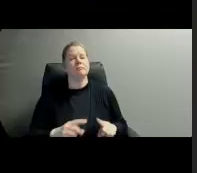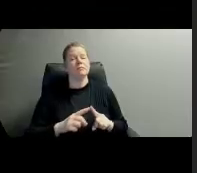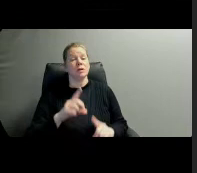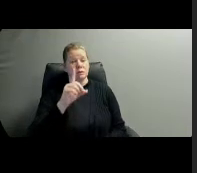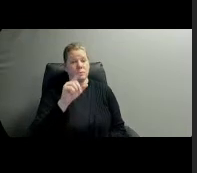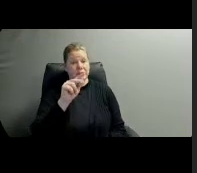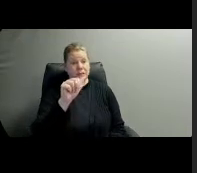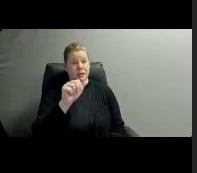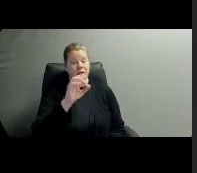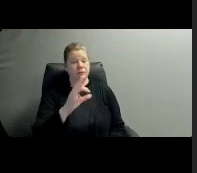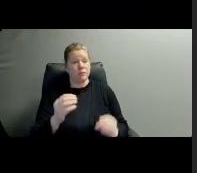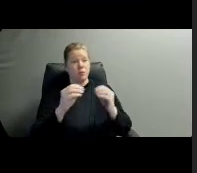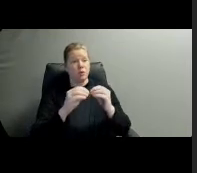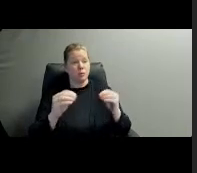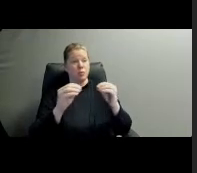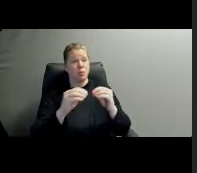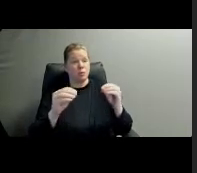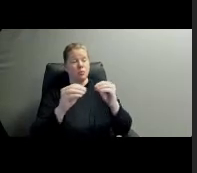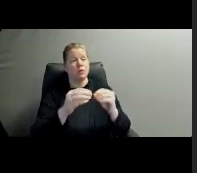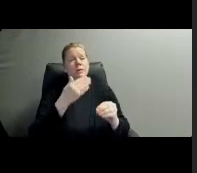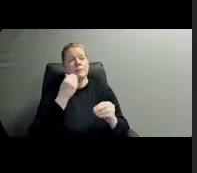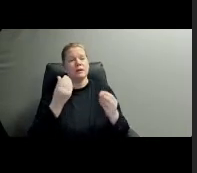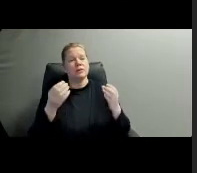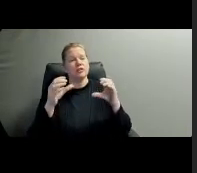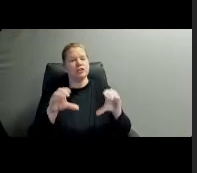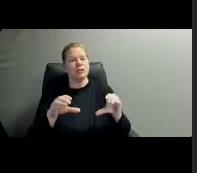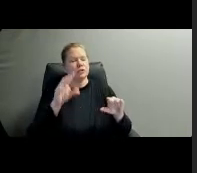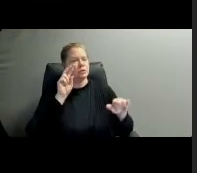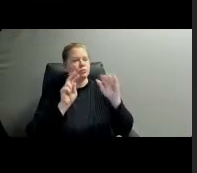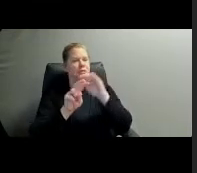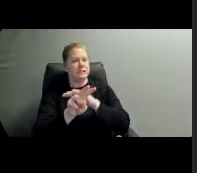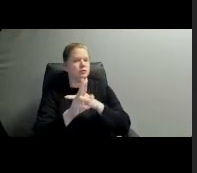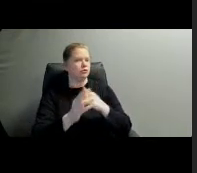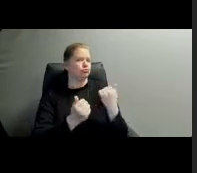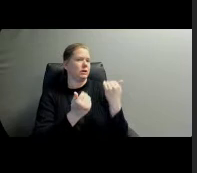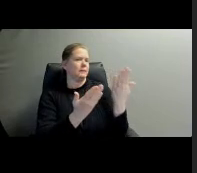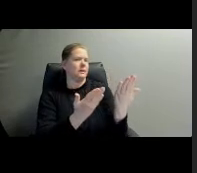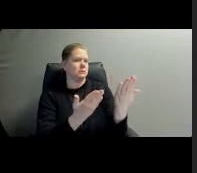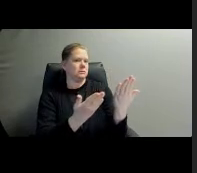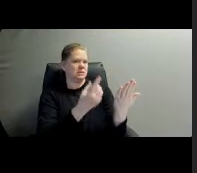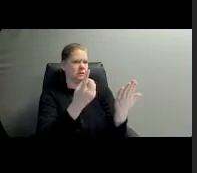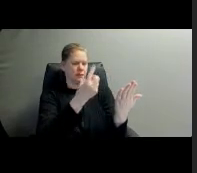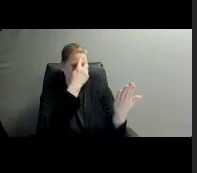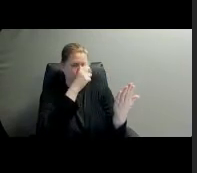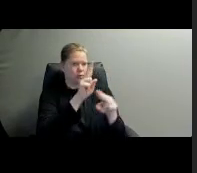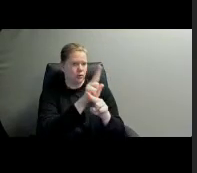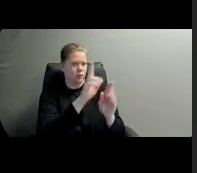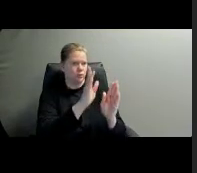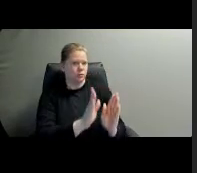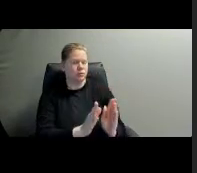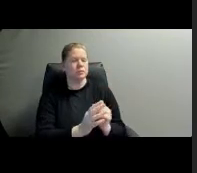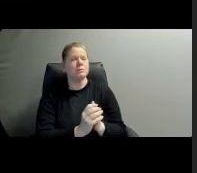you have, there are more chances that you are able to predict something or recommend something to a user. So consider